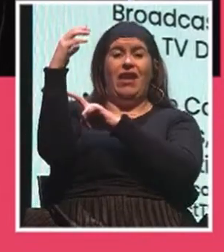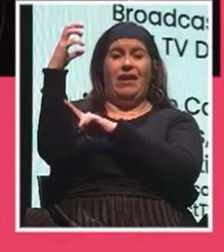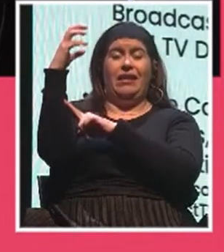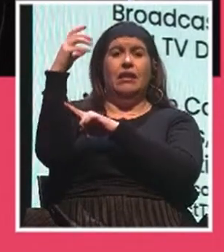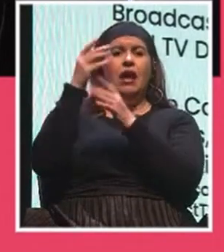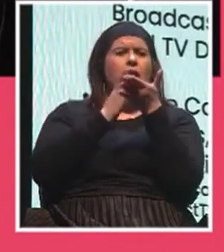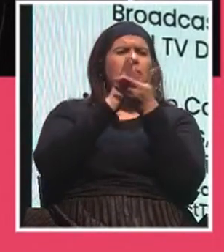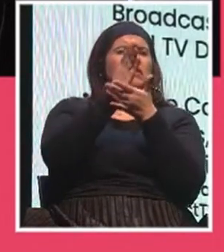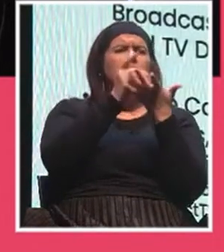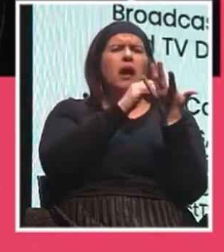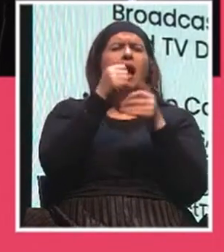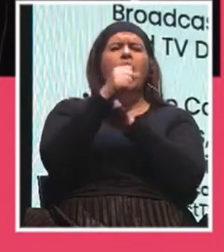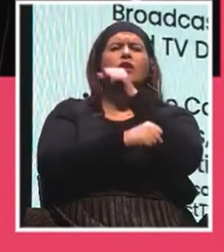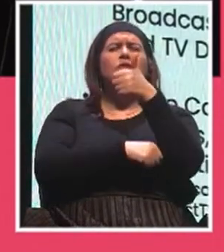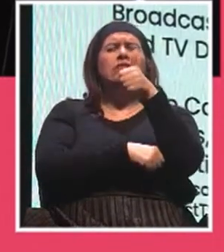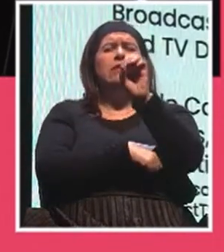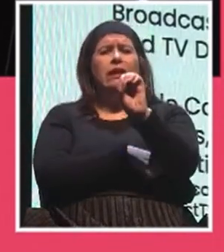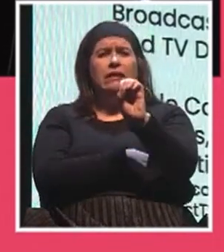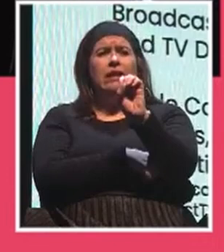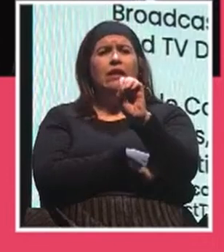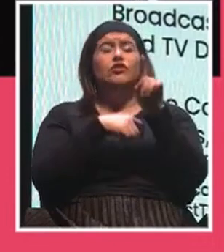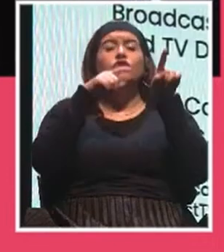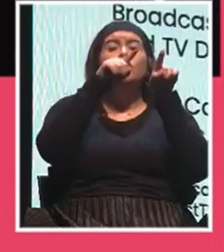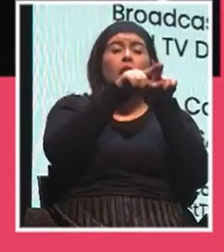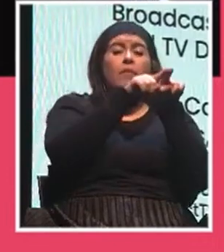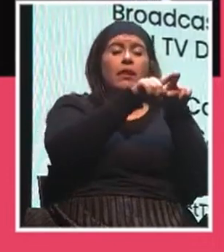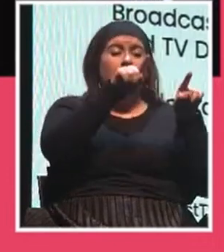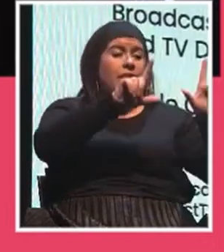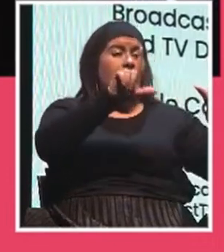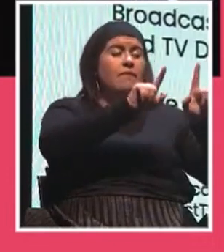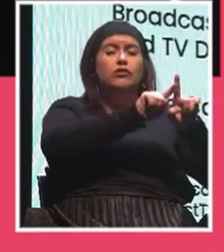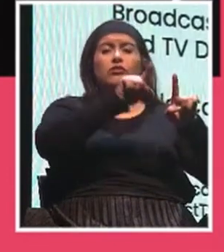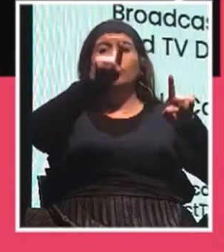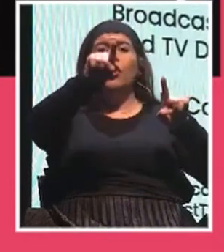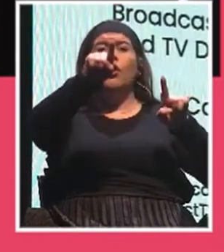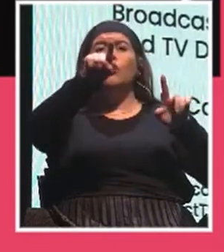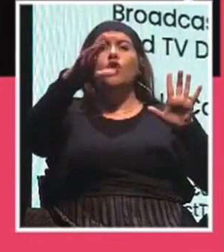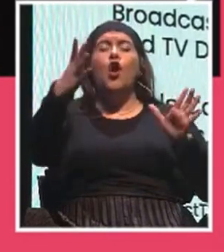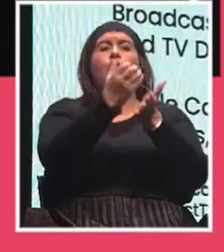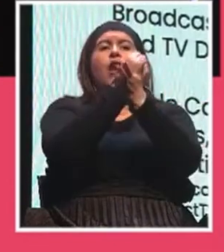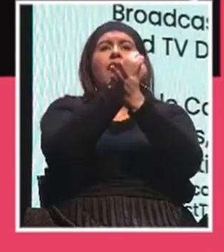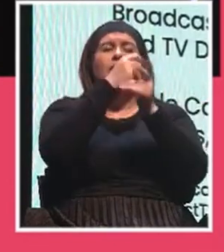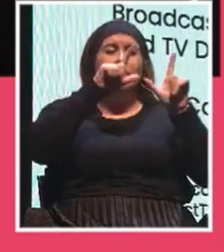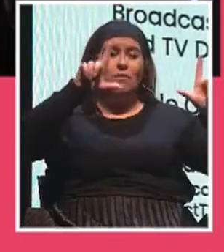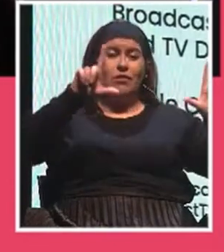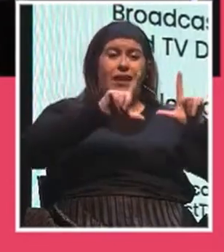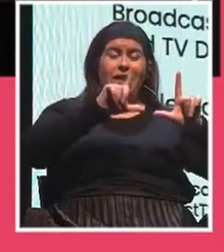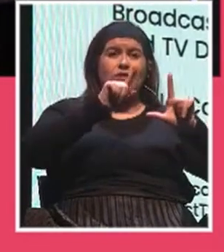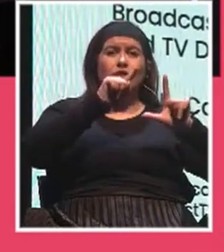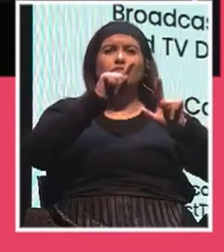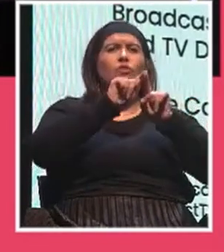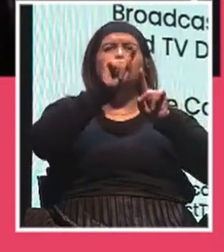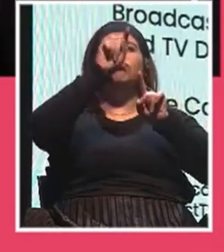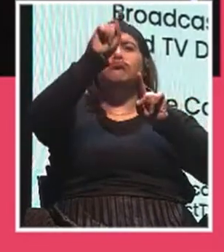bring TV signal to places where you couldn't get good reception through the air for broadcast. Television,